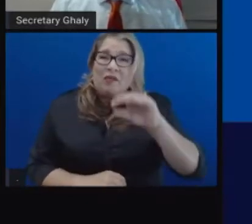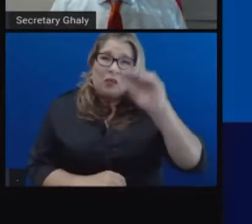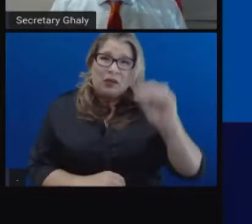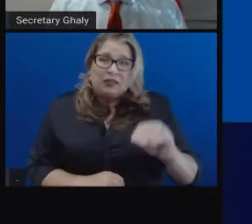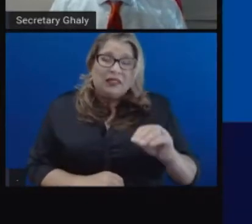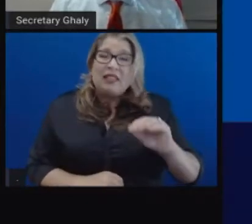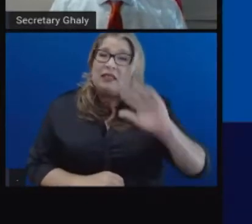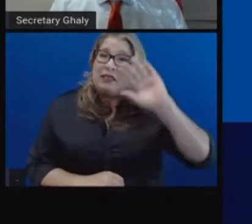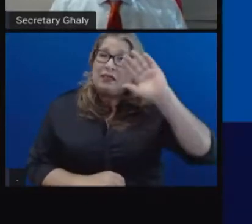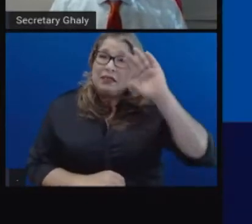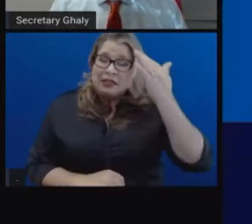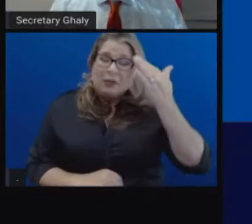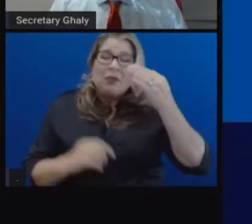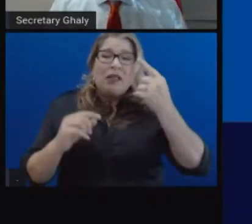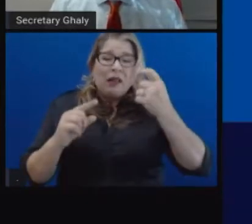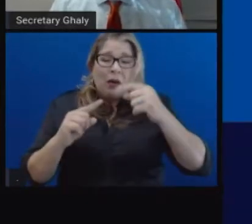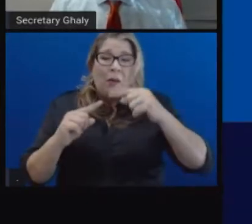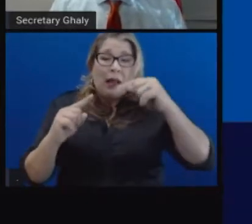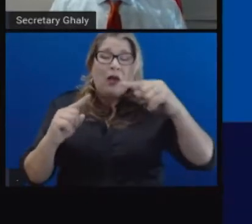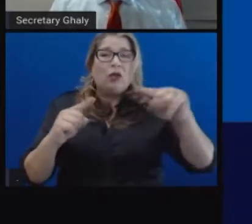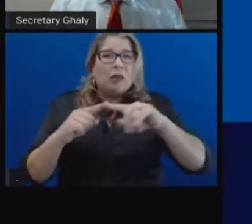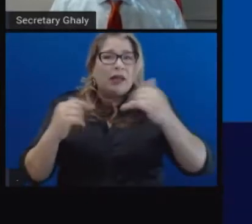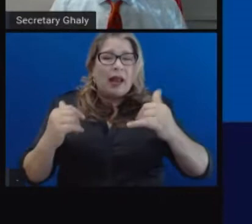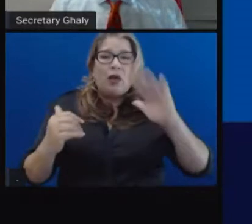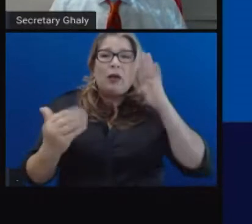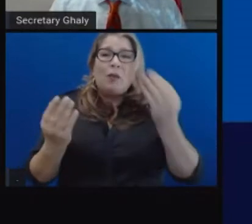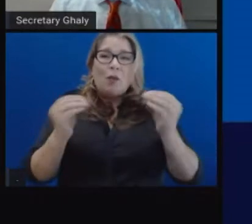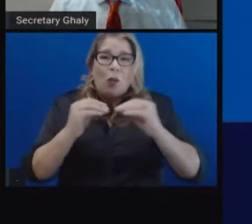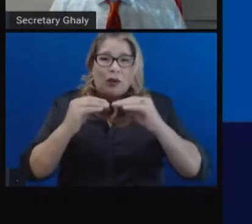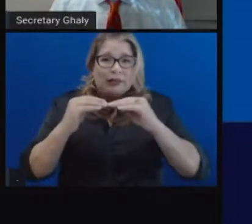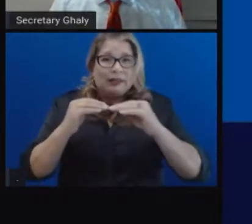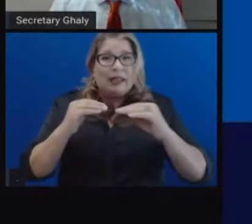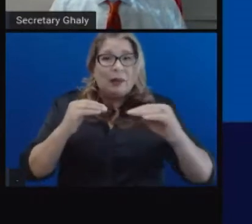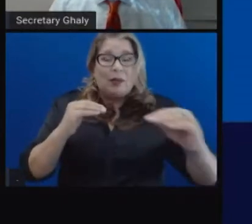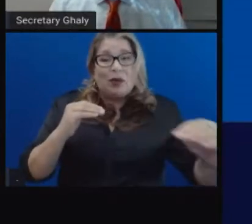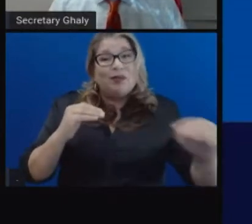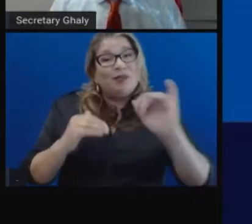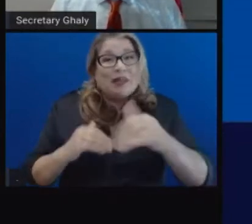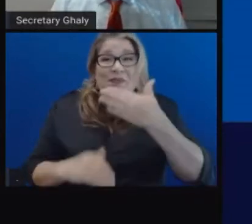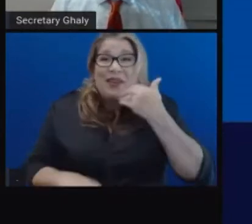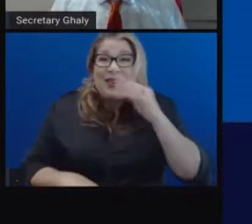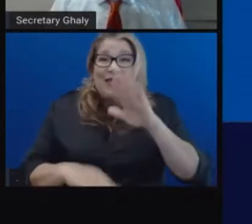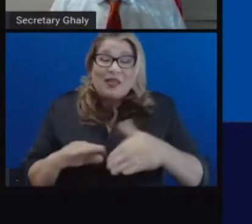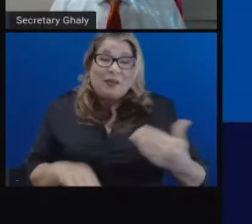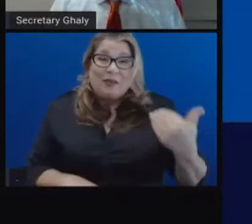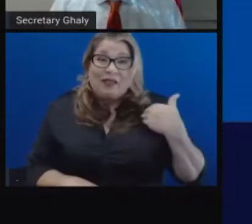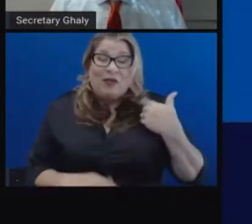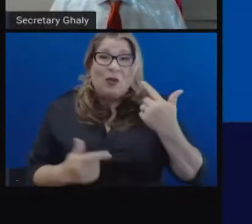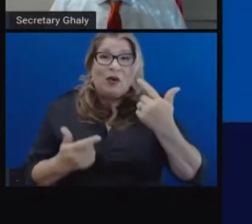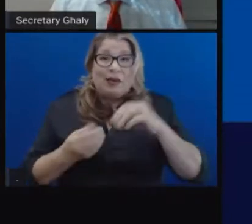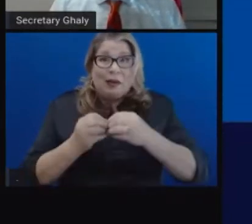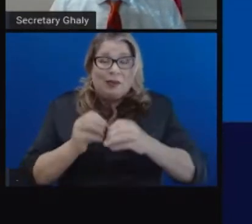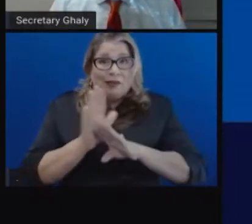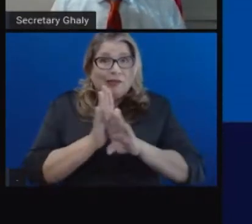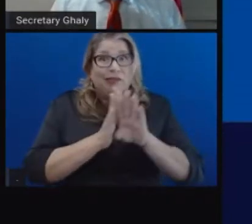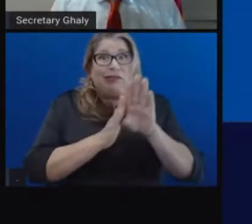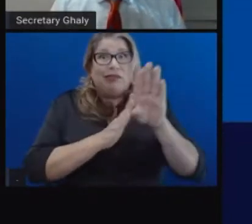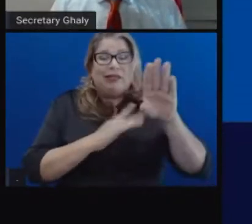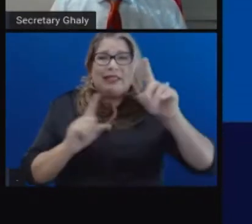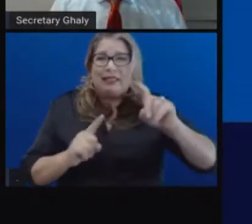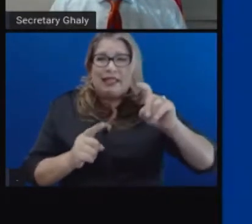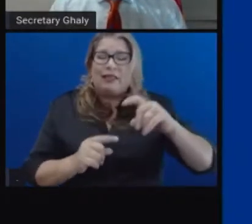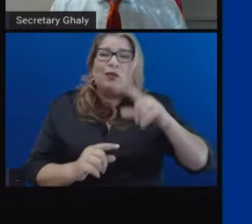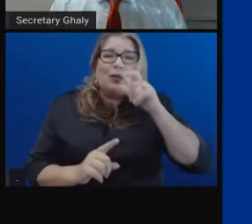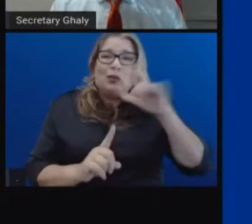but stable overall, which is much better than what we've been witnessing, which is a pretty radical increase on that test positivity. Next